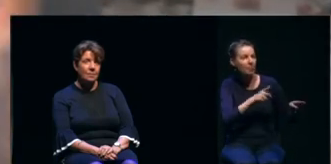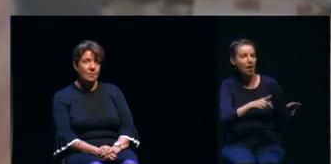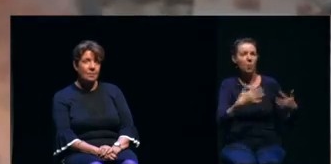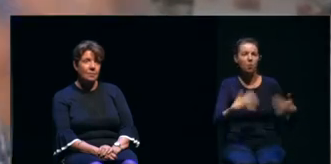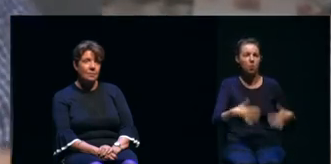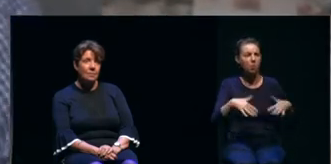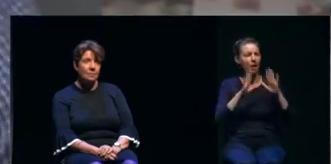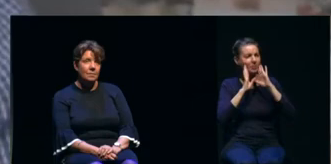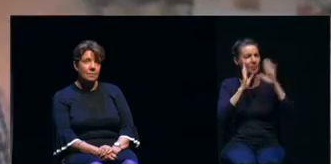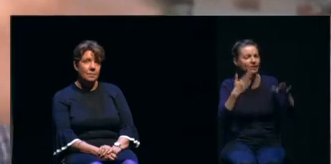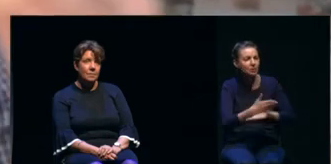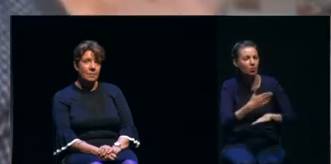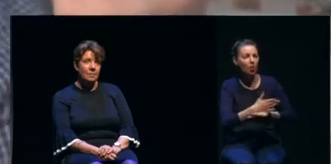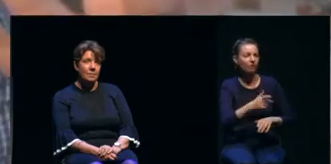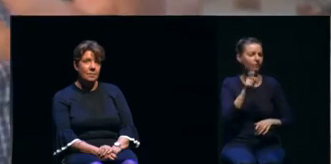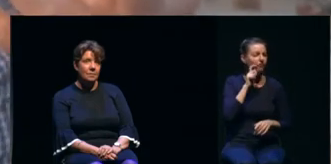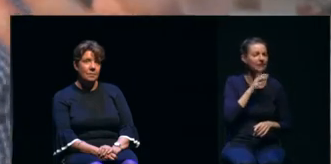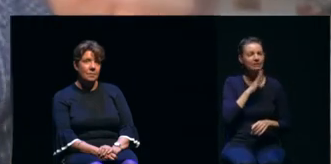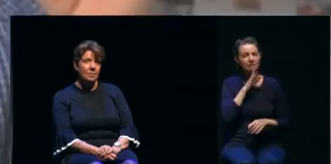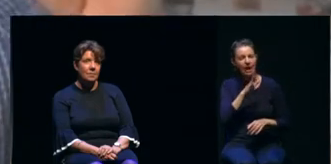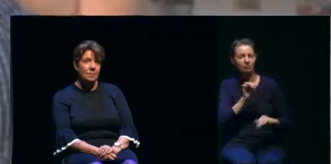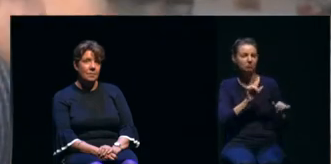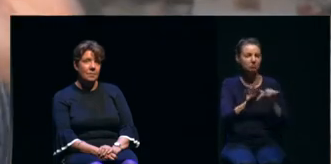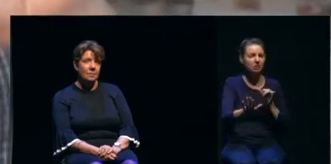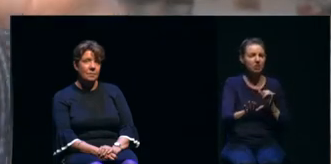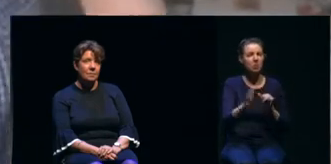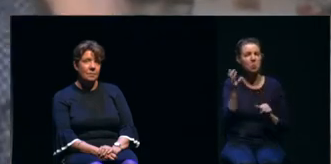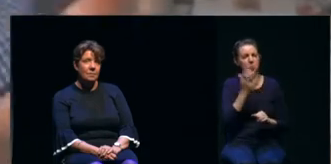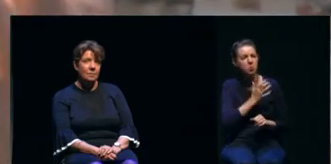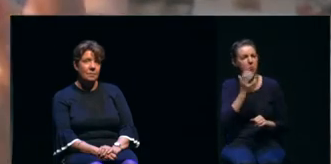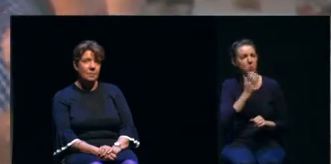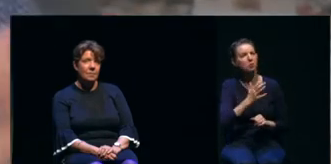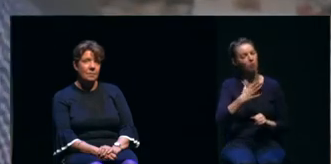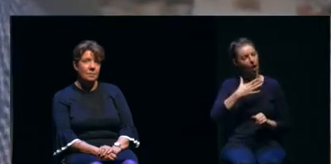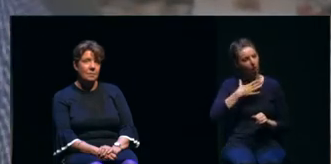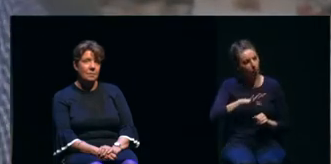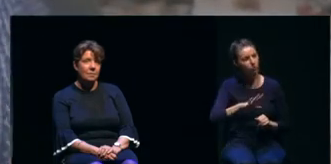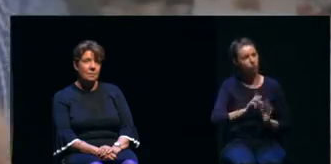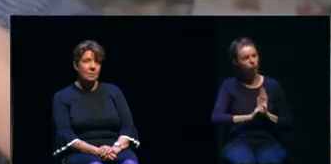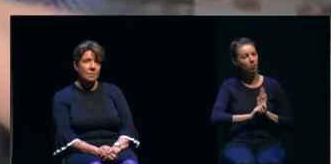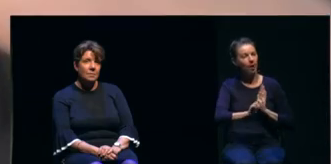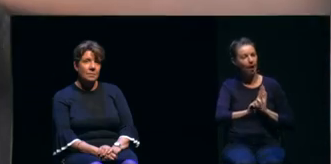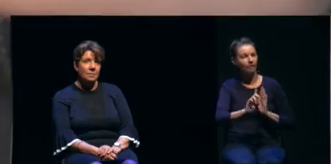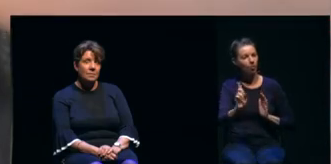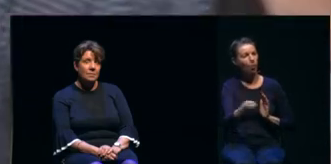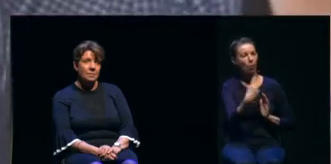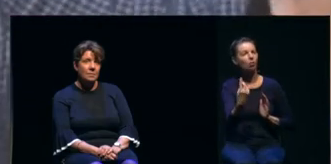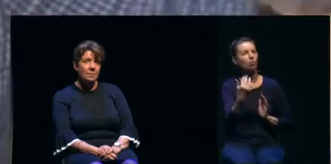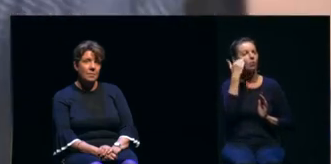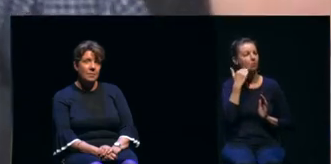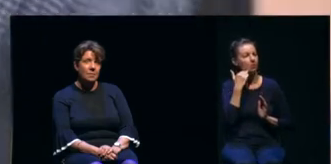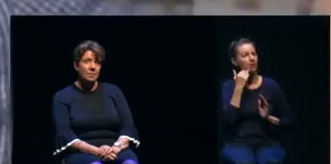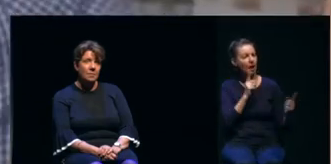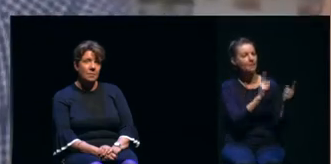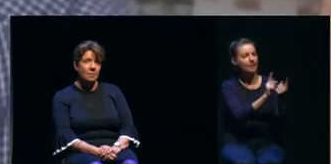huge drama. This is funny and sad and brilliant and massive. And I just wanted to, on behalf of all those women that I met in those queues, just open the